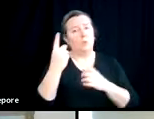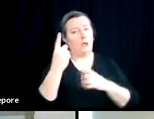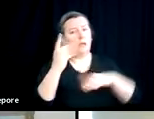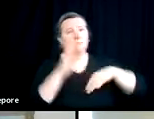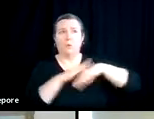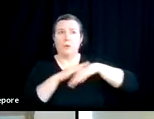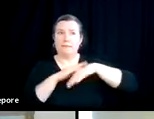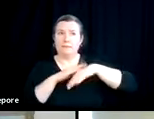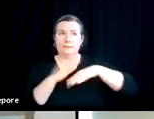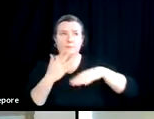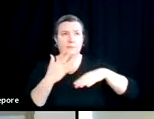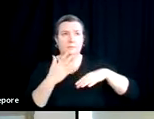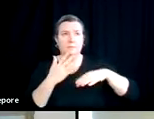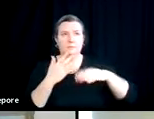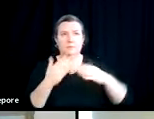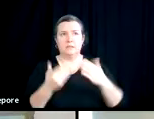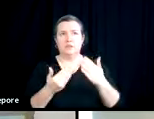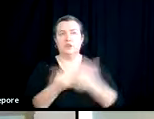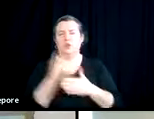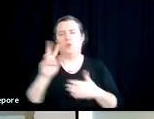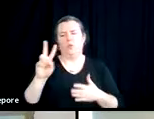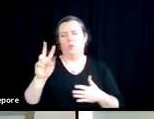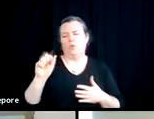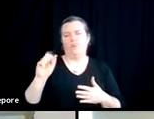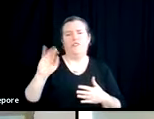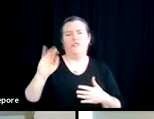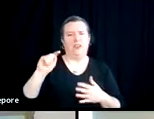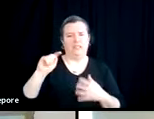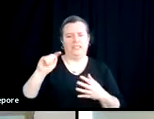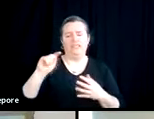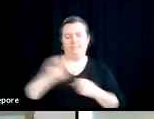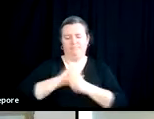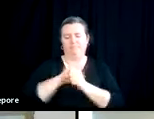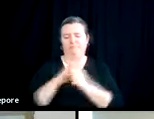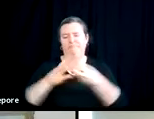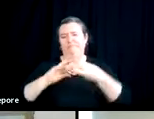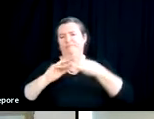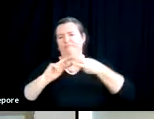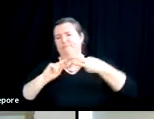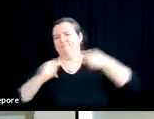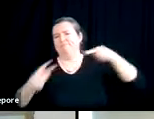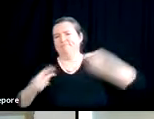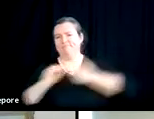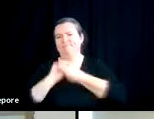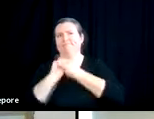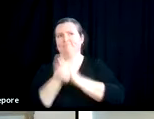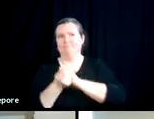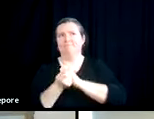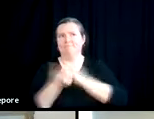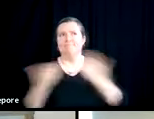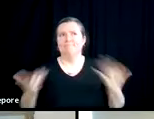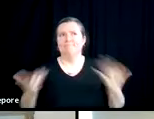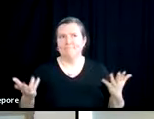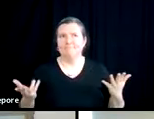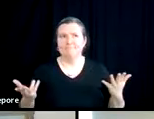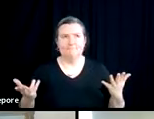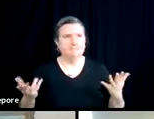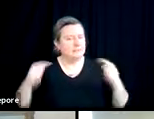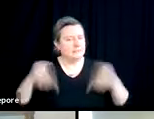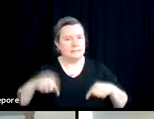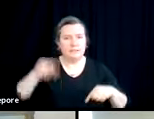variants, as you suggest, the so-called UK variant, and Eddie would attest to this, is in our midst. On the negative